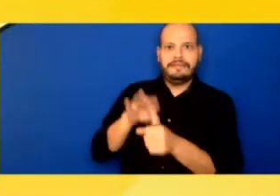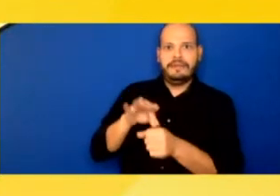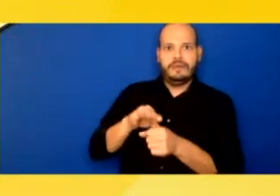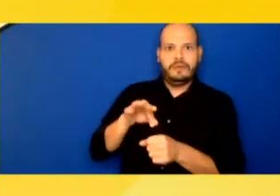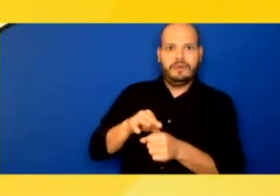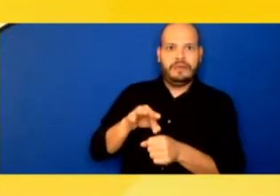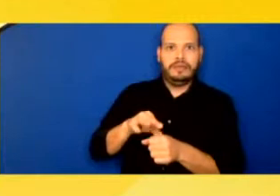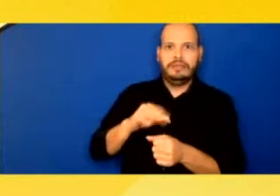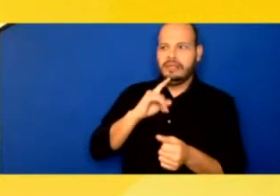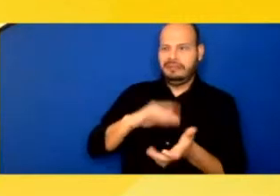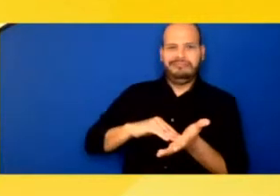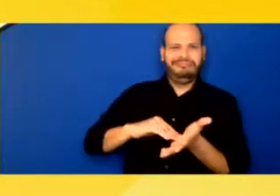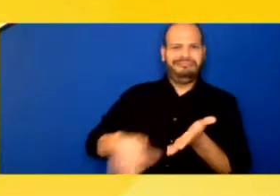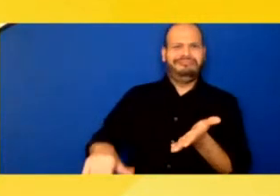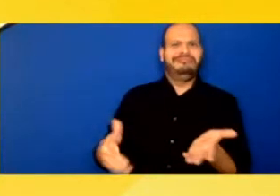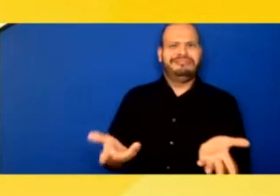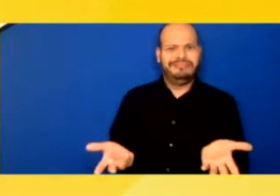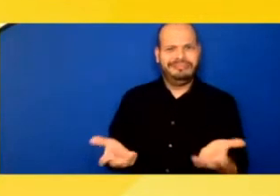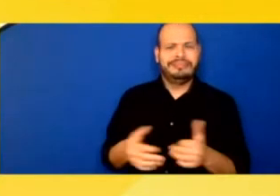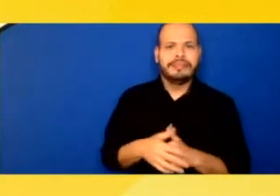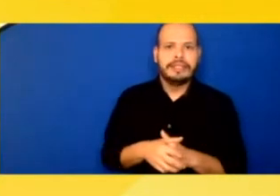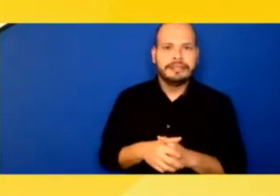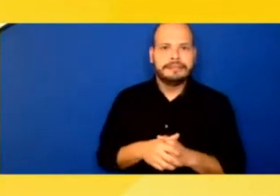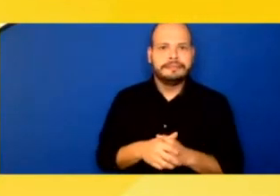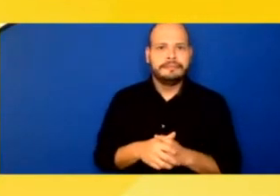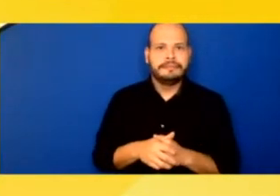450,000 African Americans alone did not vote.